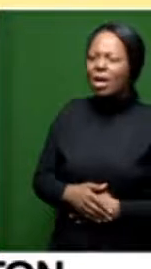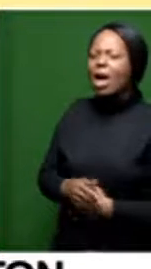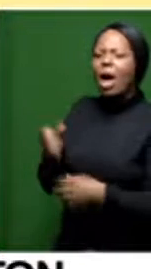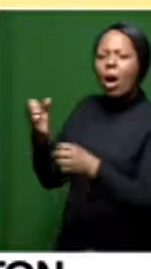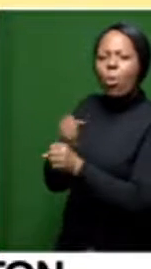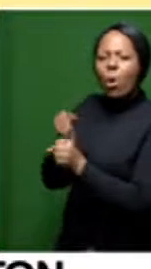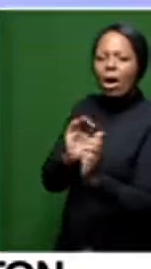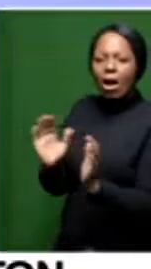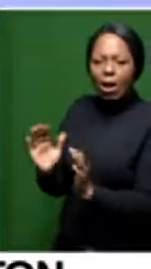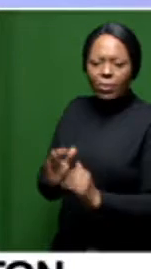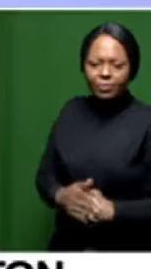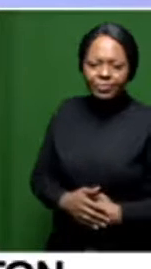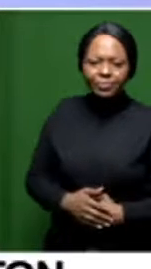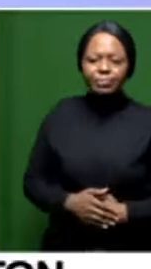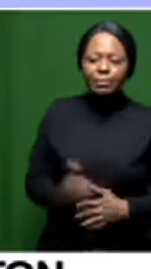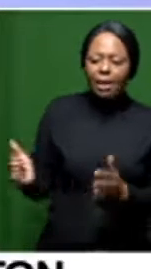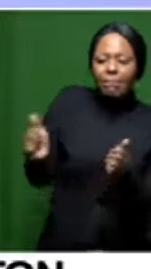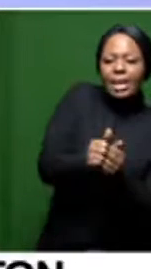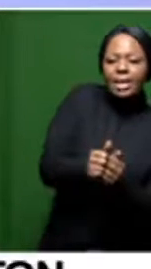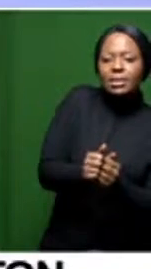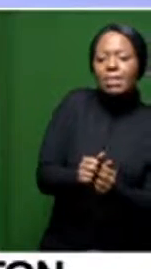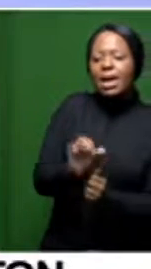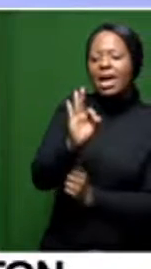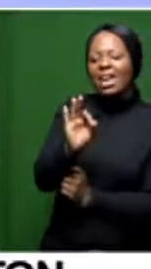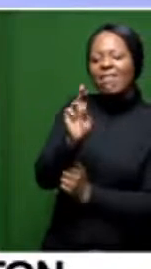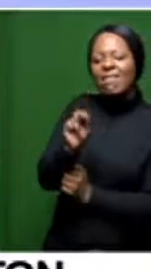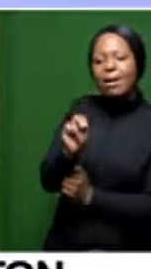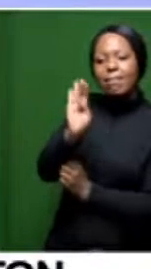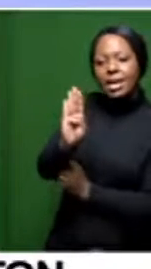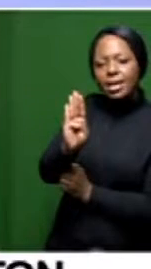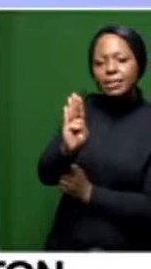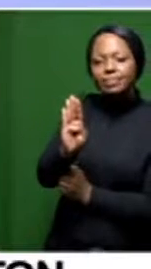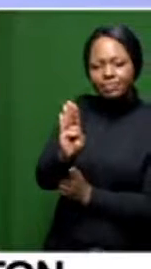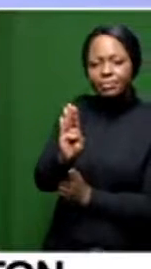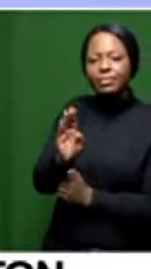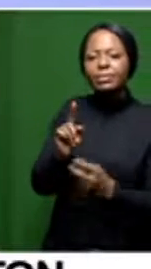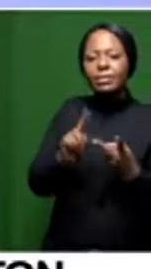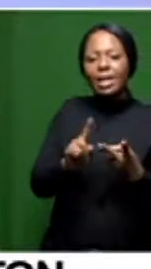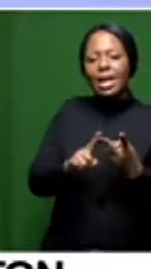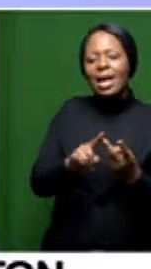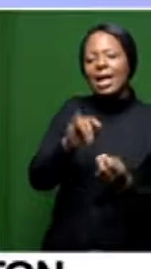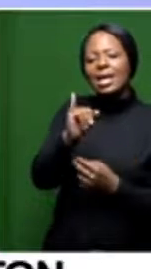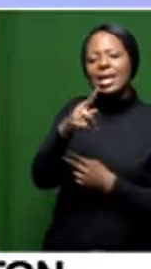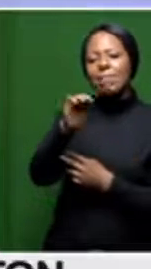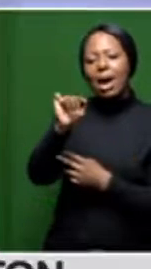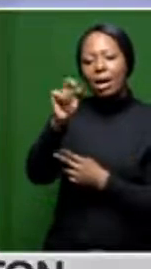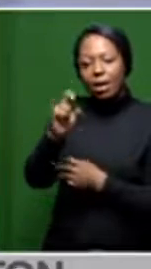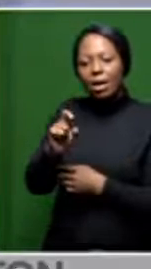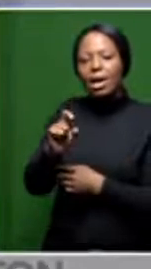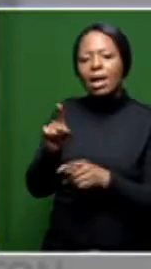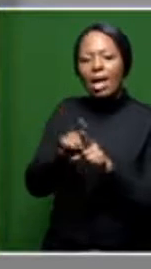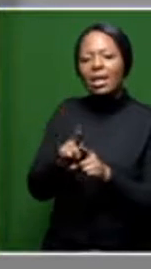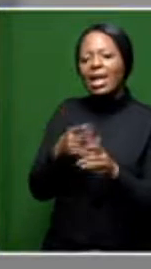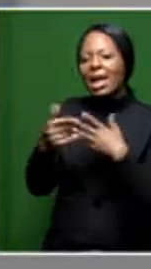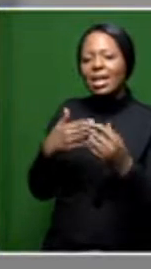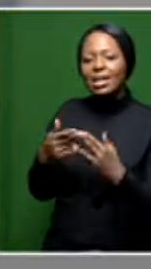So in partnership with F&B, there's an app inside eBucks which is called GuardMe. So any F&B customer